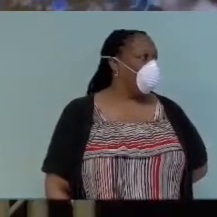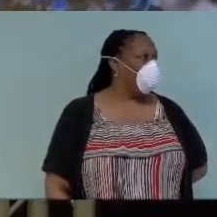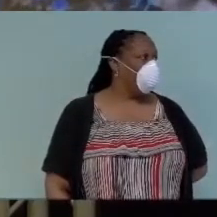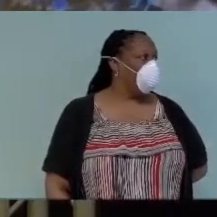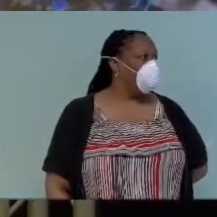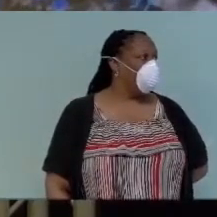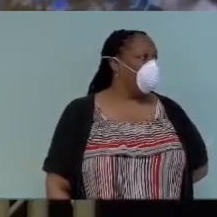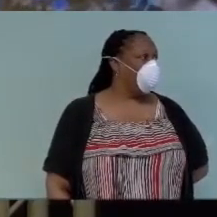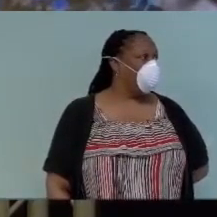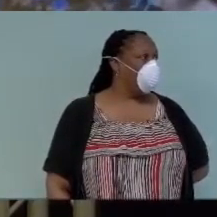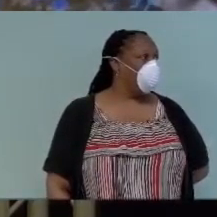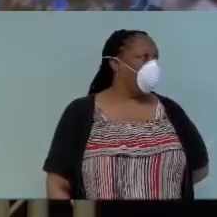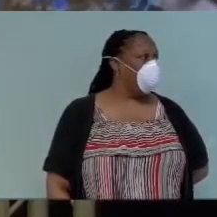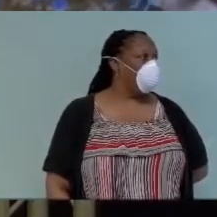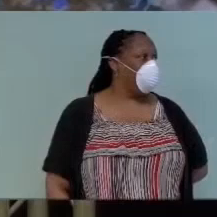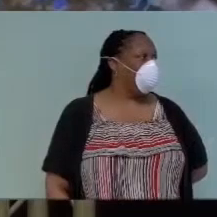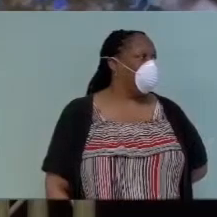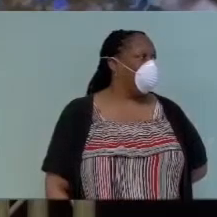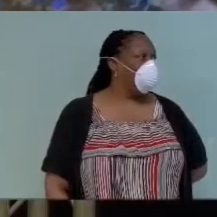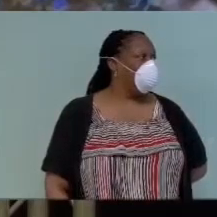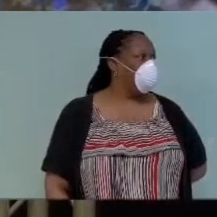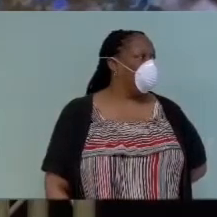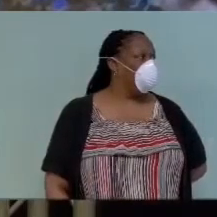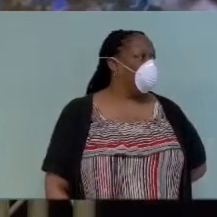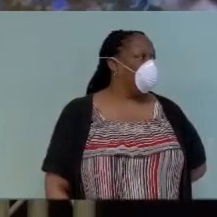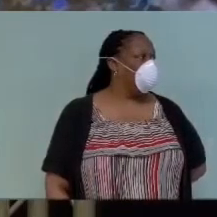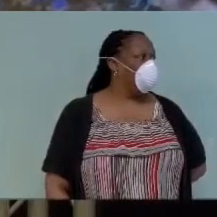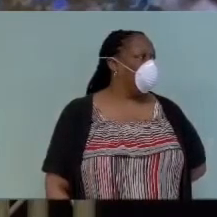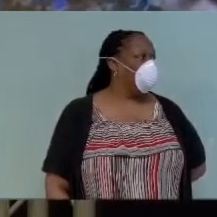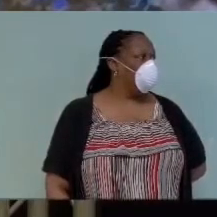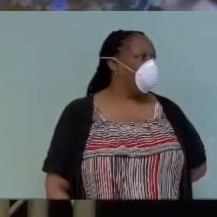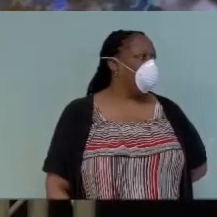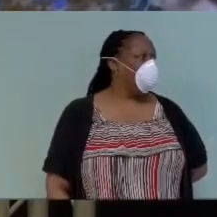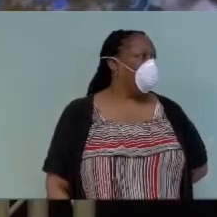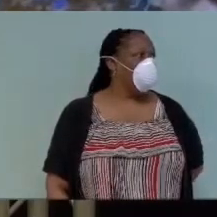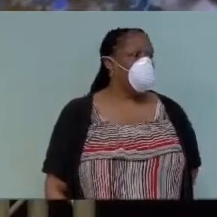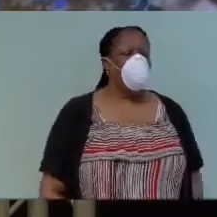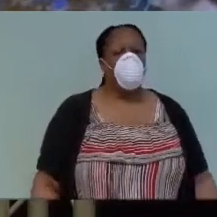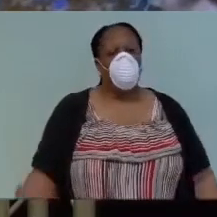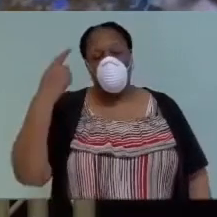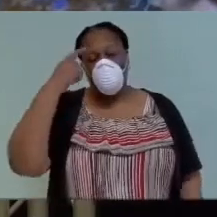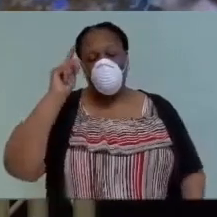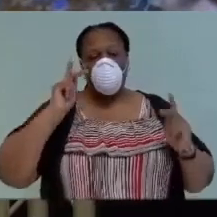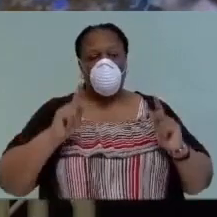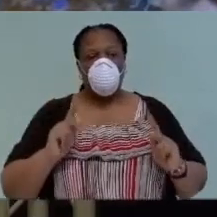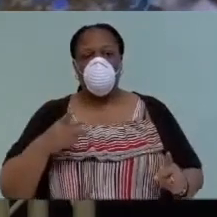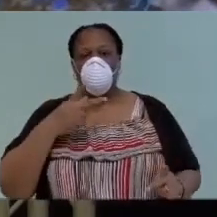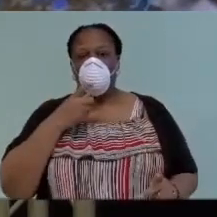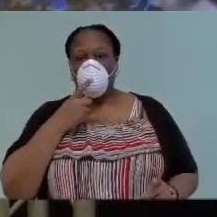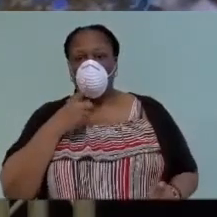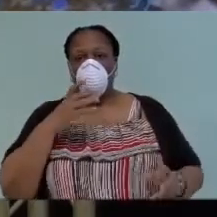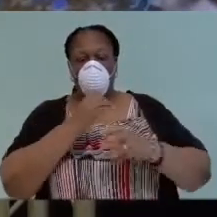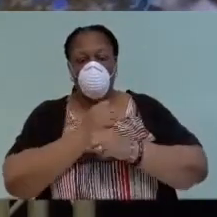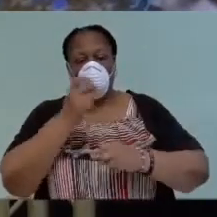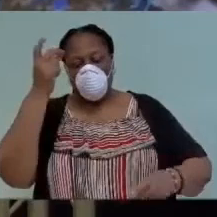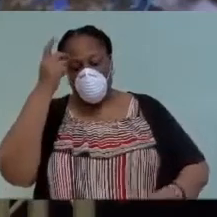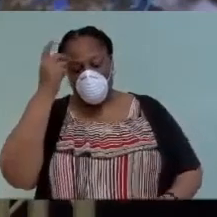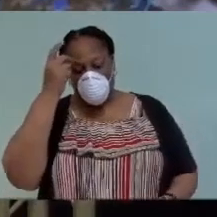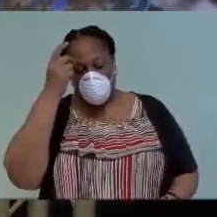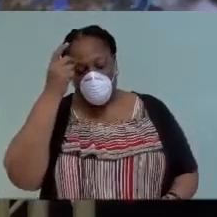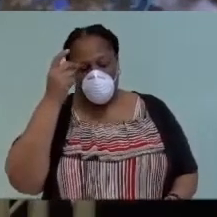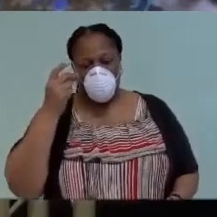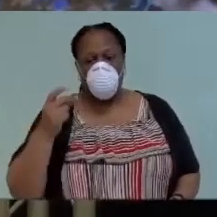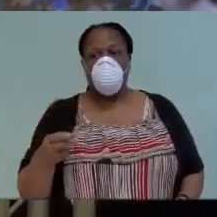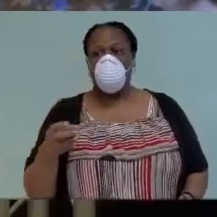illness from the onset to getting better, it takes about 2 weeks. For persons who are more seriously ill